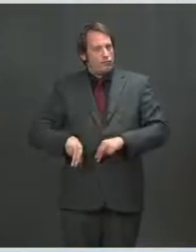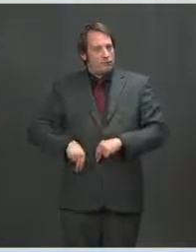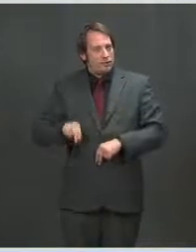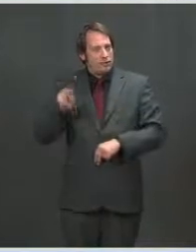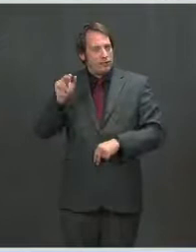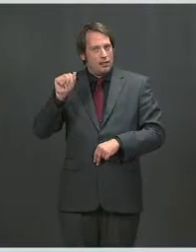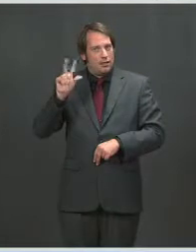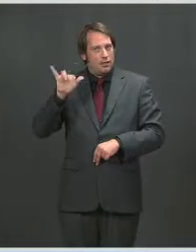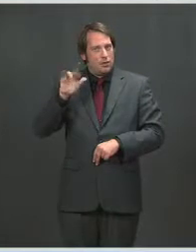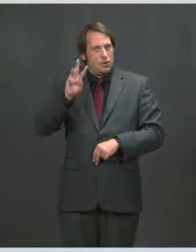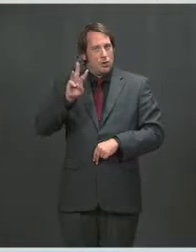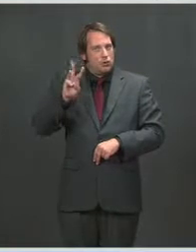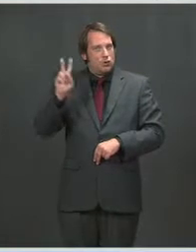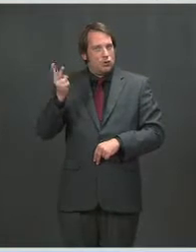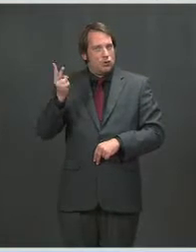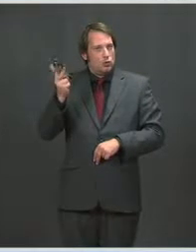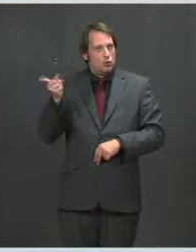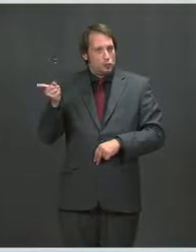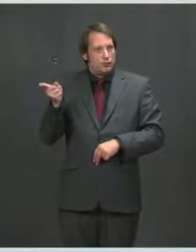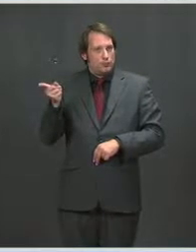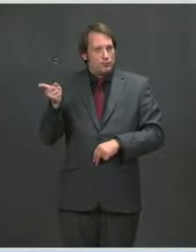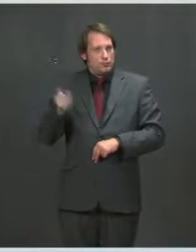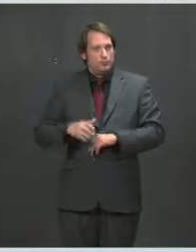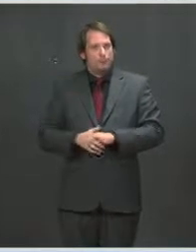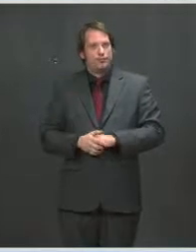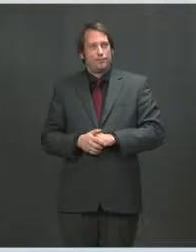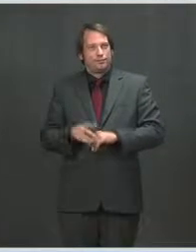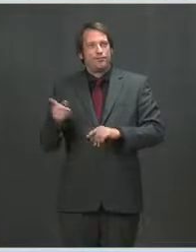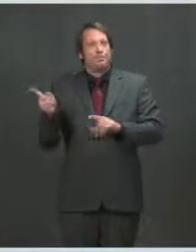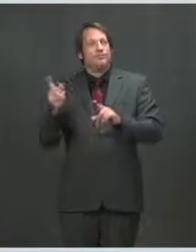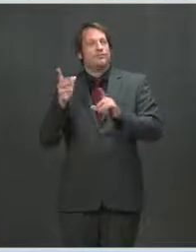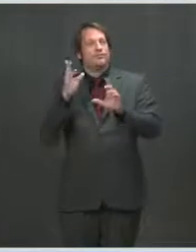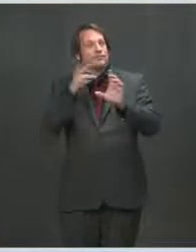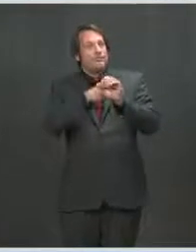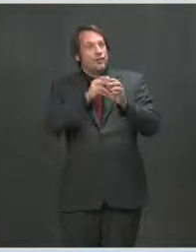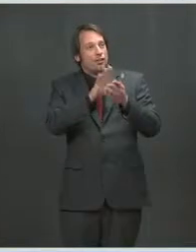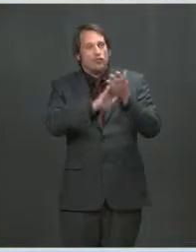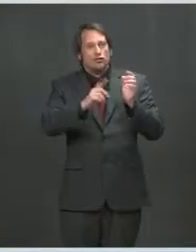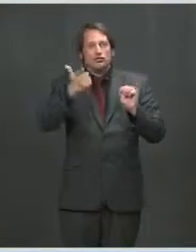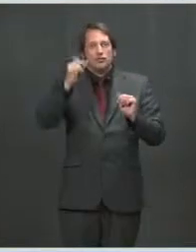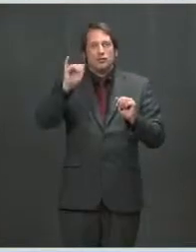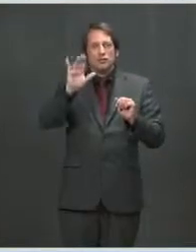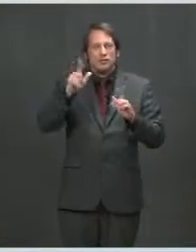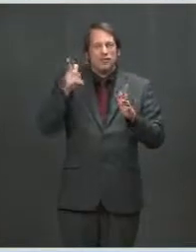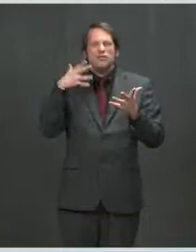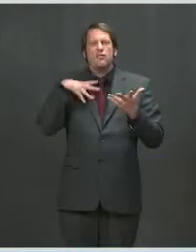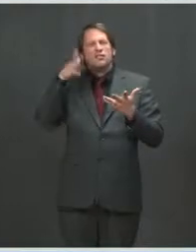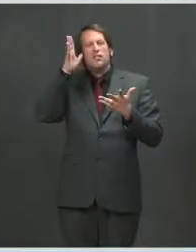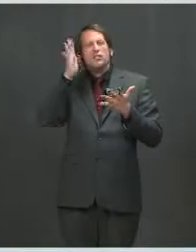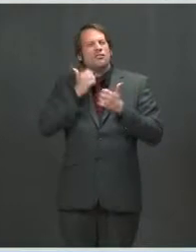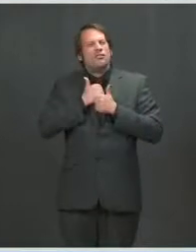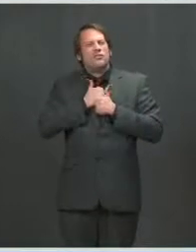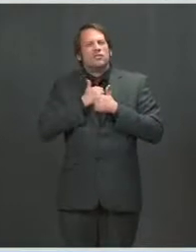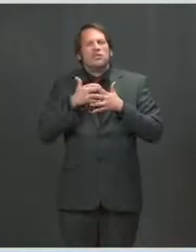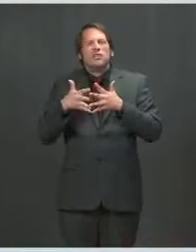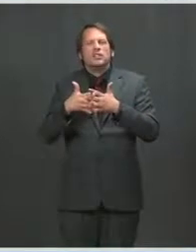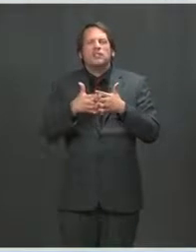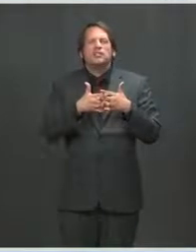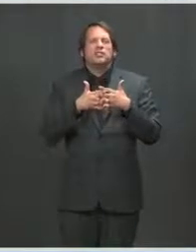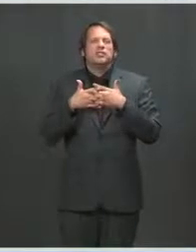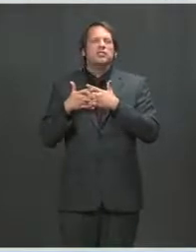Bill. His love for this country was a part of everything he did. And